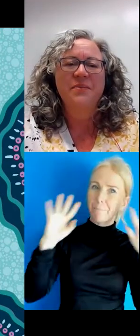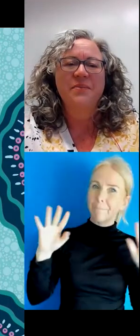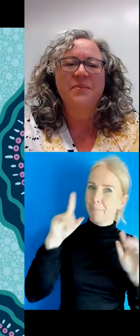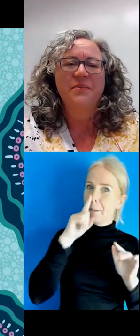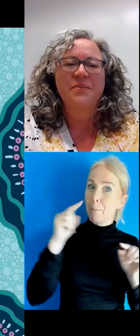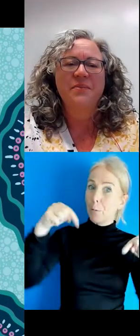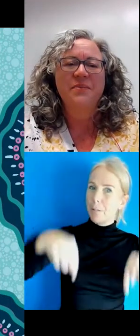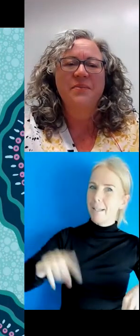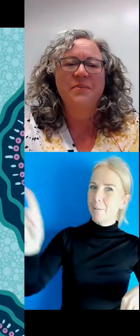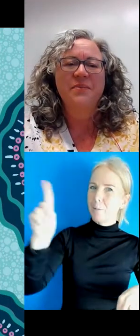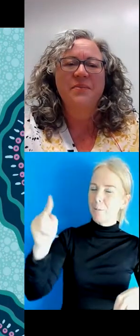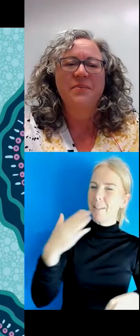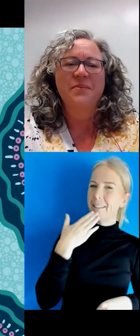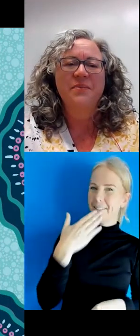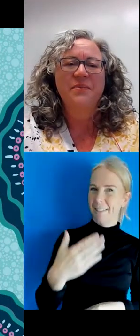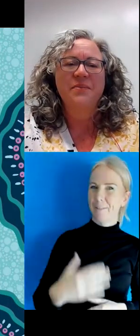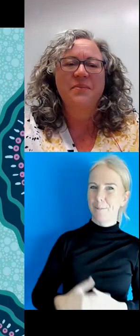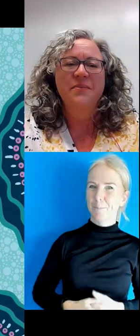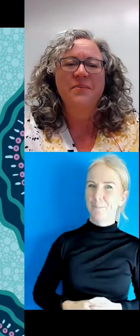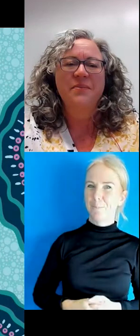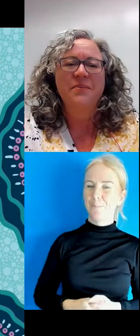Rebecca.